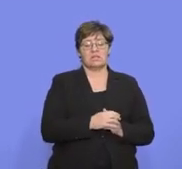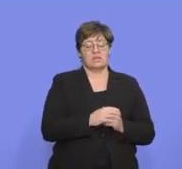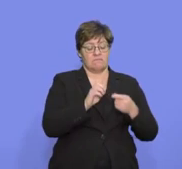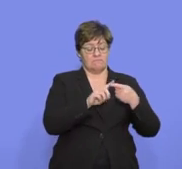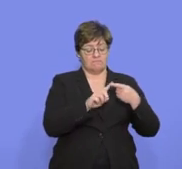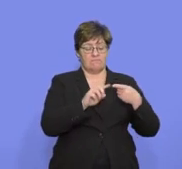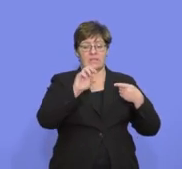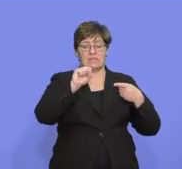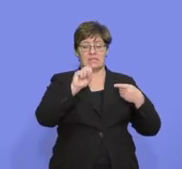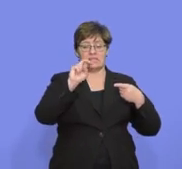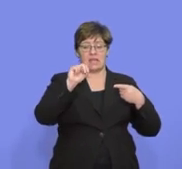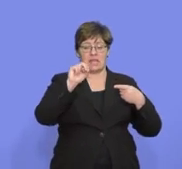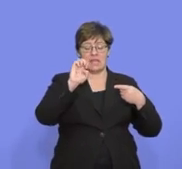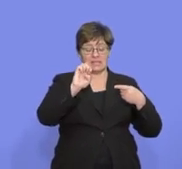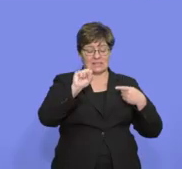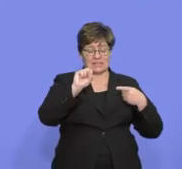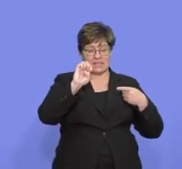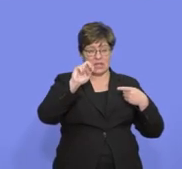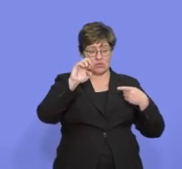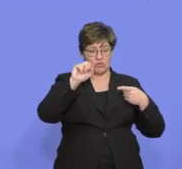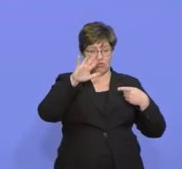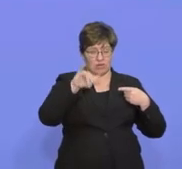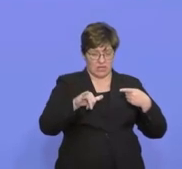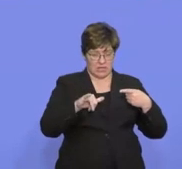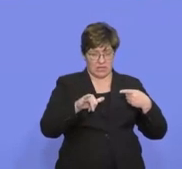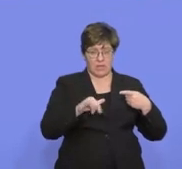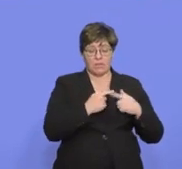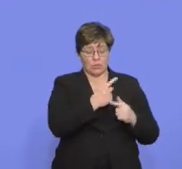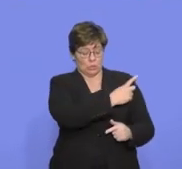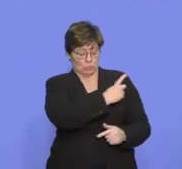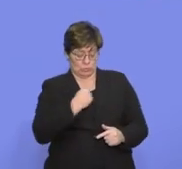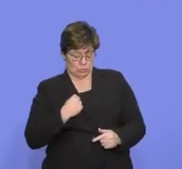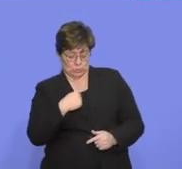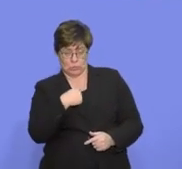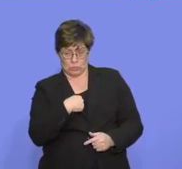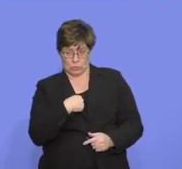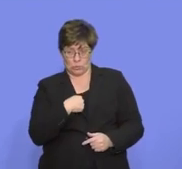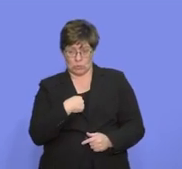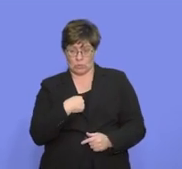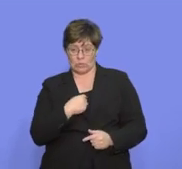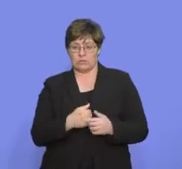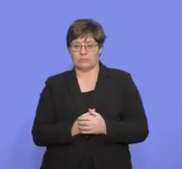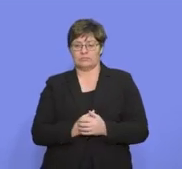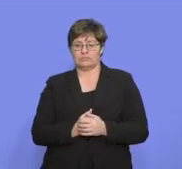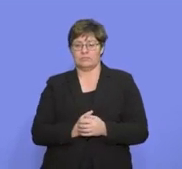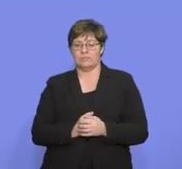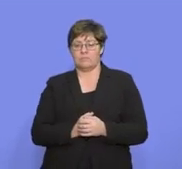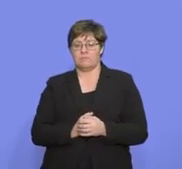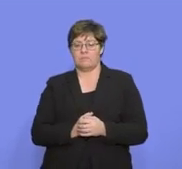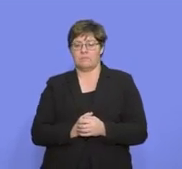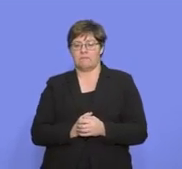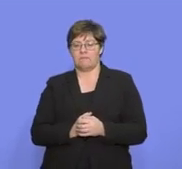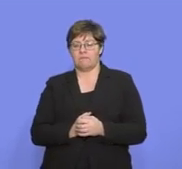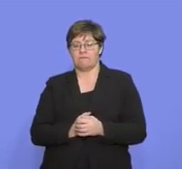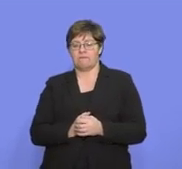the afferent. Remember, afferent means towards the central nervous system, right? So it's towards the central